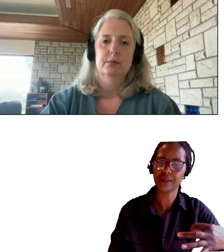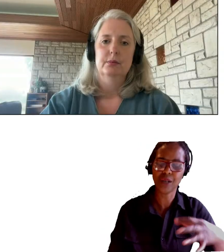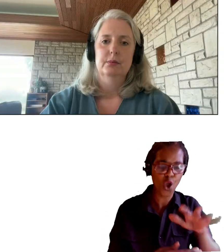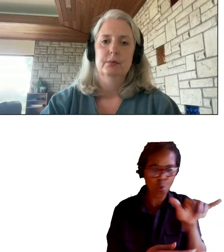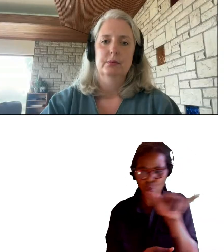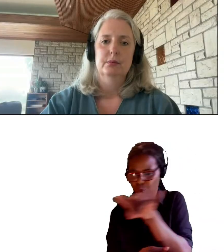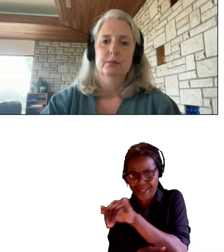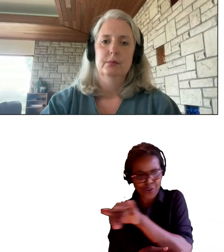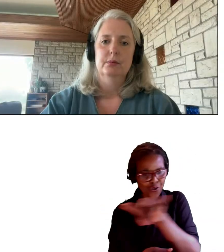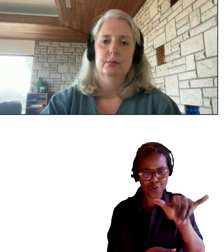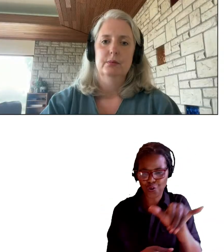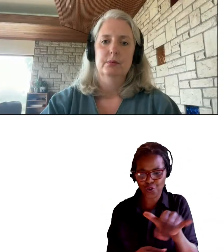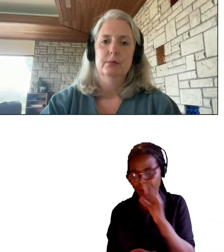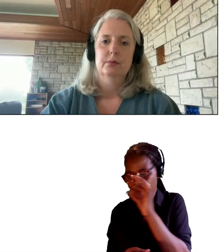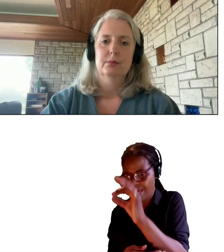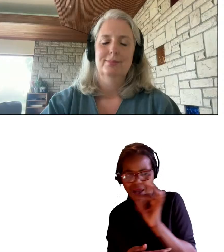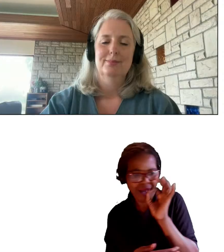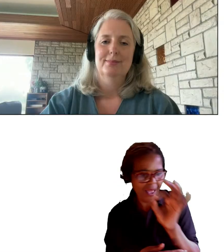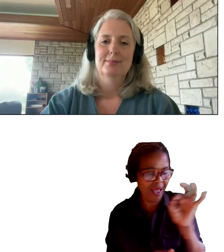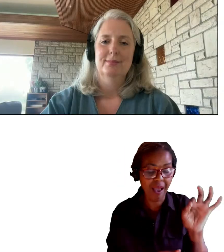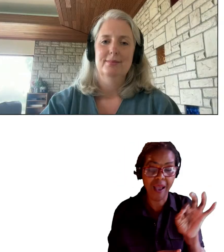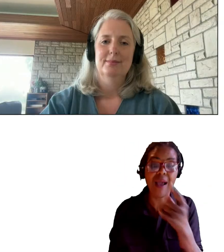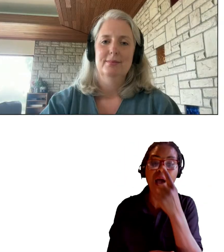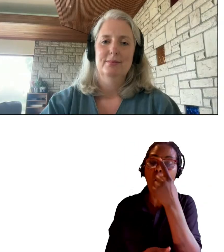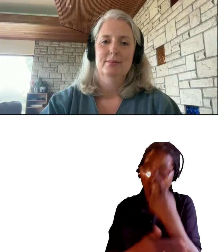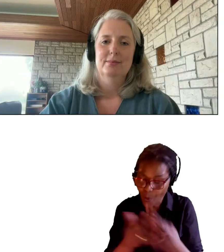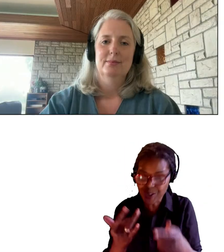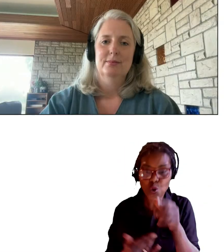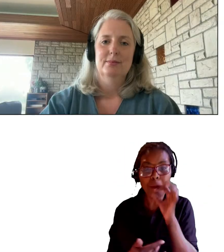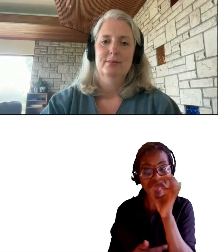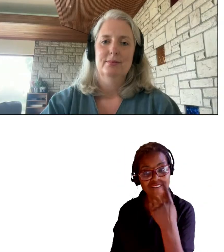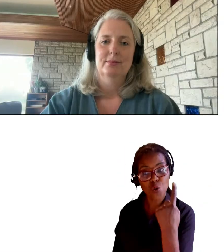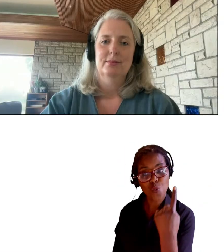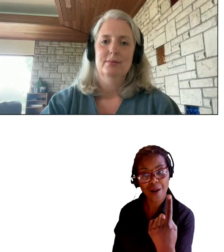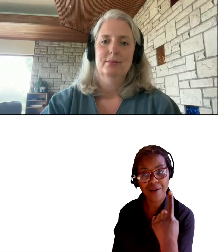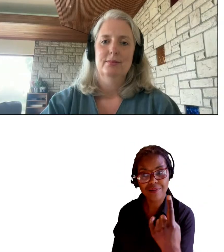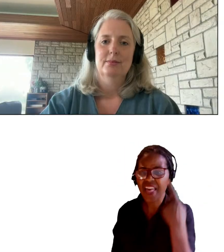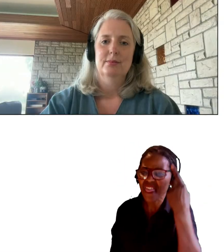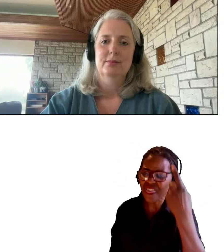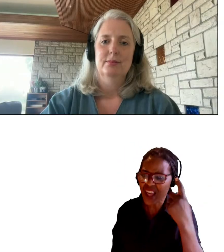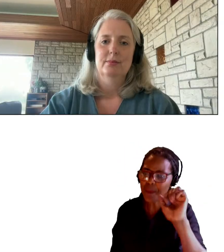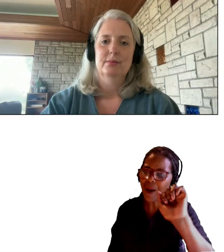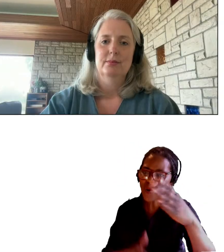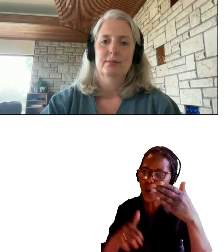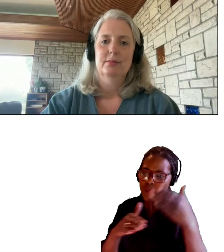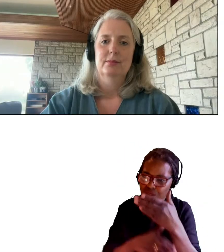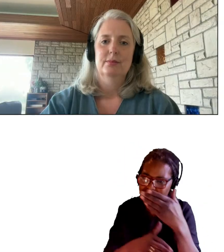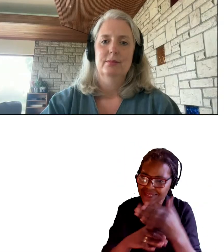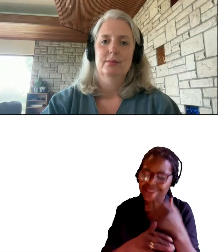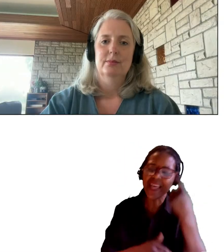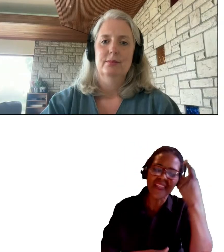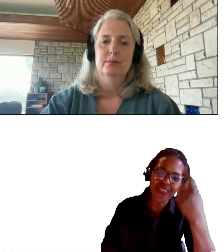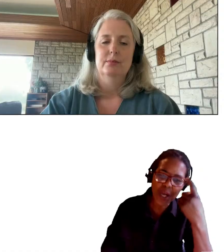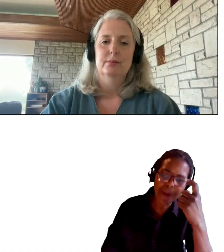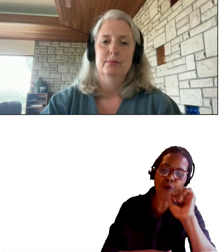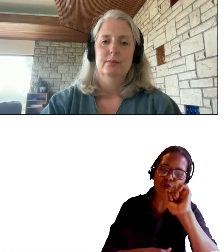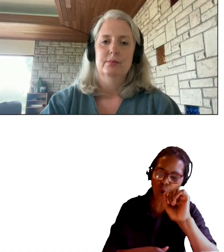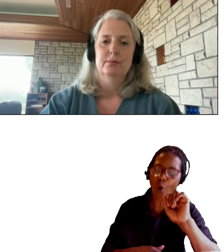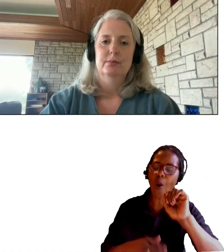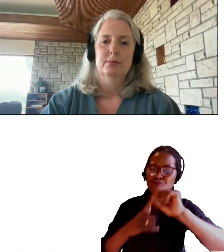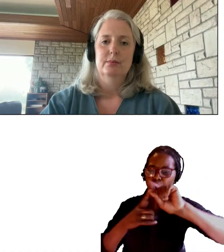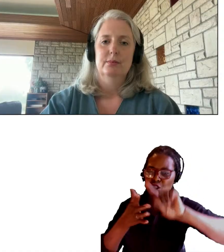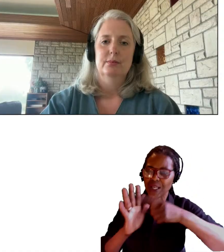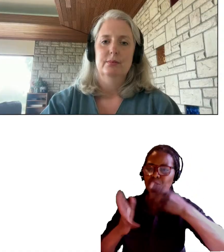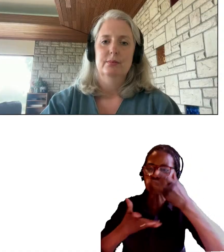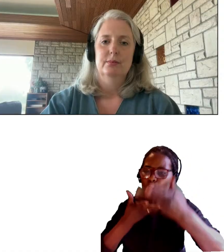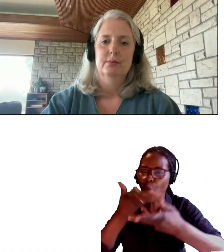for one. So think about what your practice needs, think about where your project's story will be in January, February